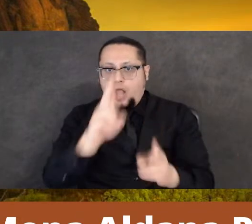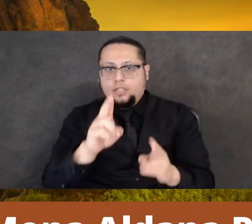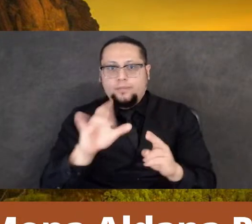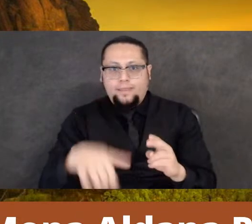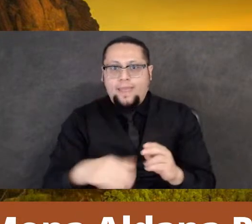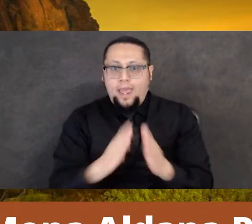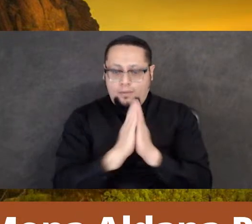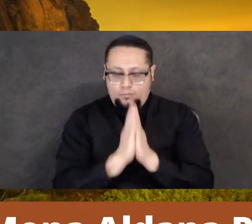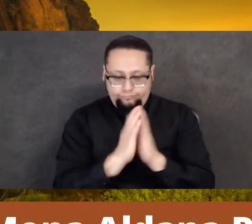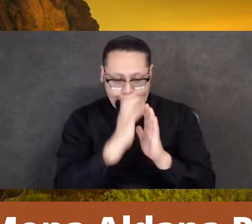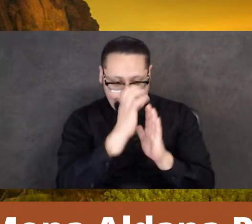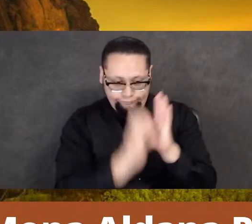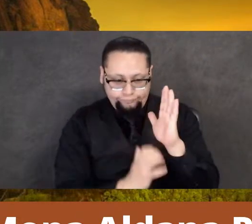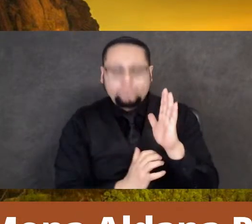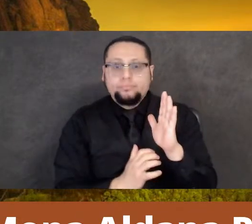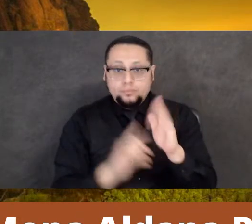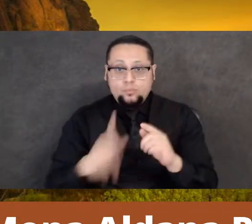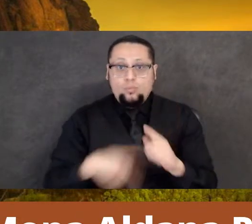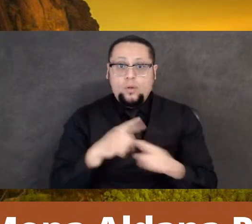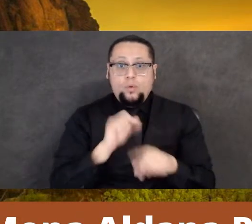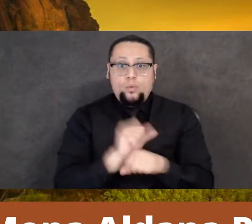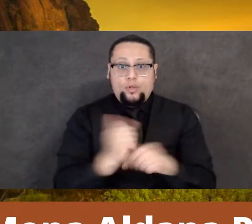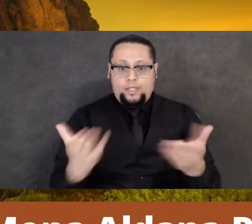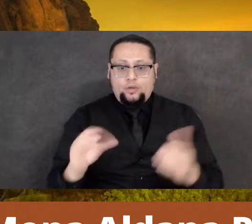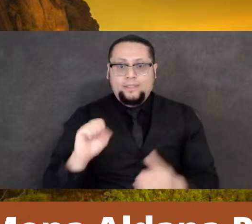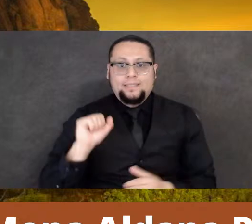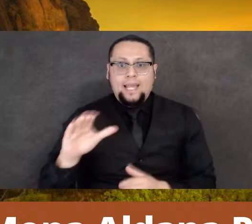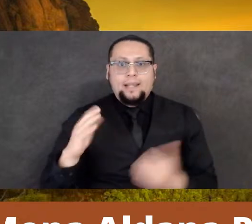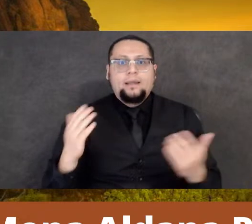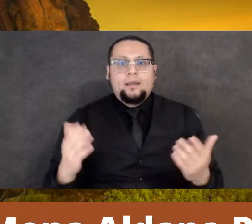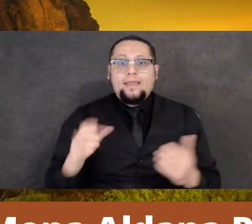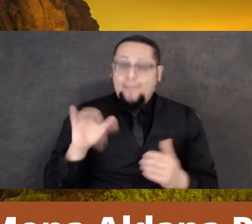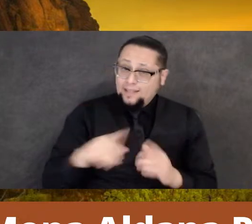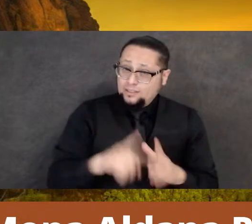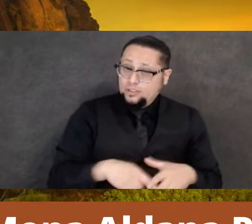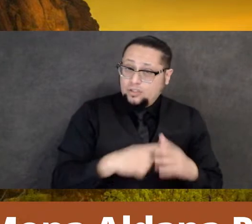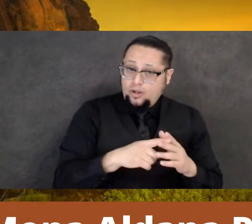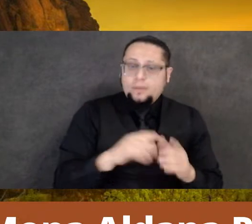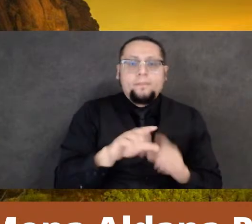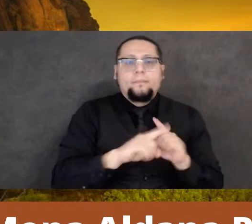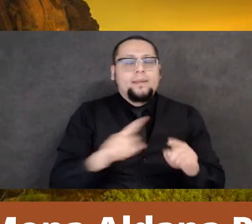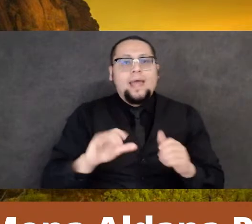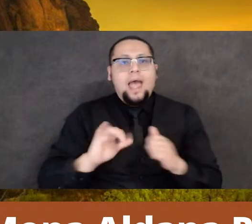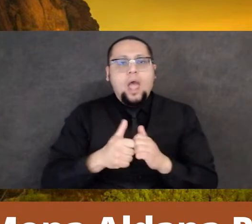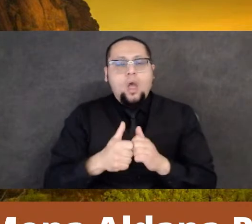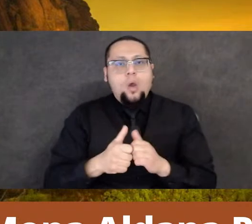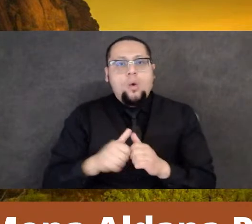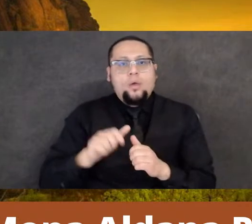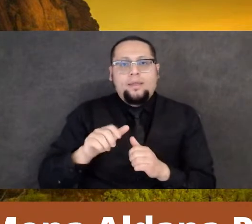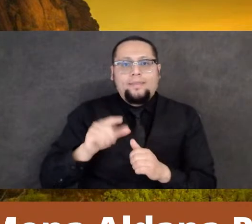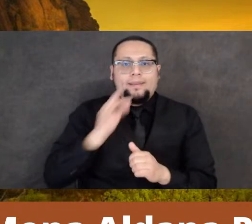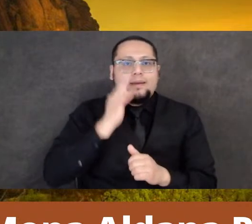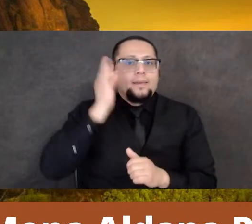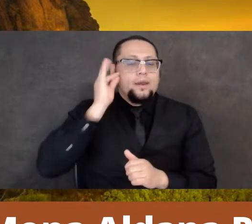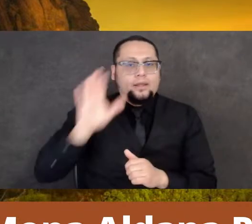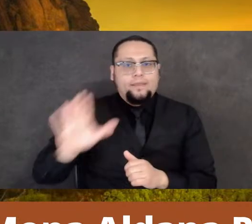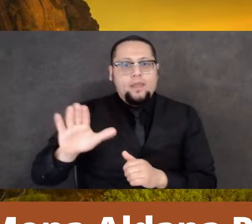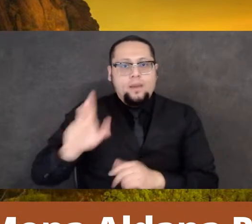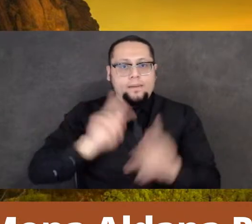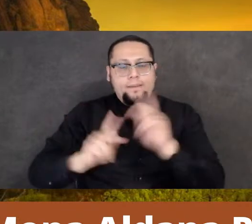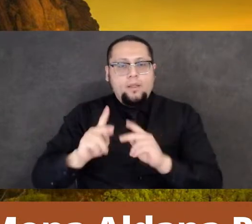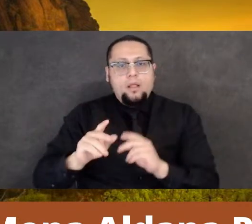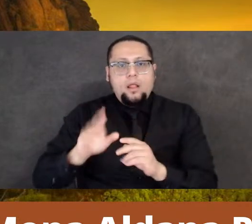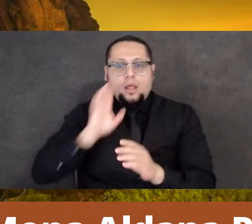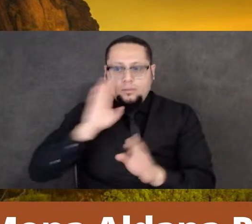community college here in San Antonio. How do we make it happen? How do we center the voices? How can our institution partner